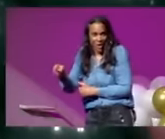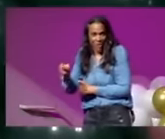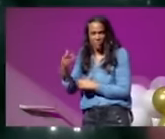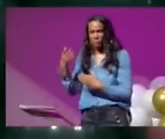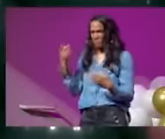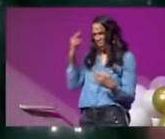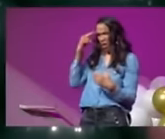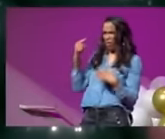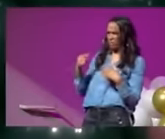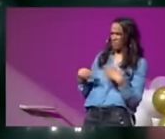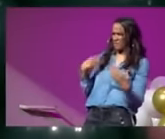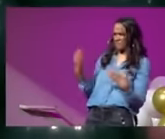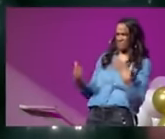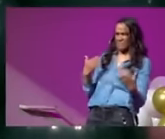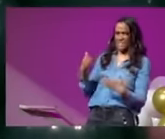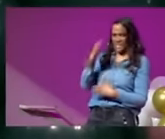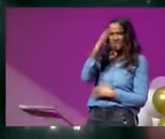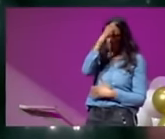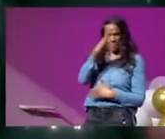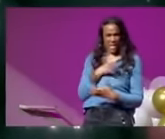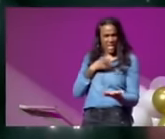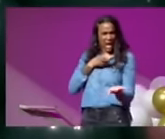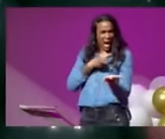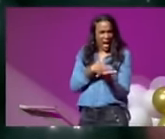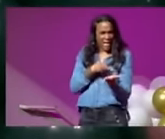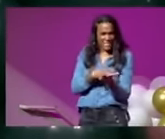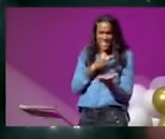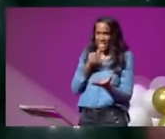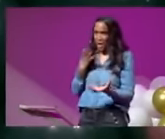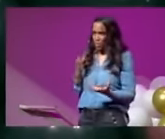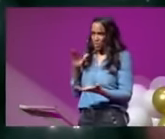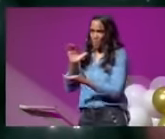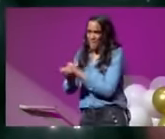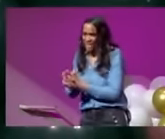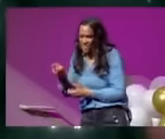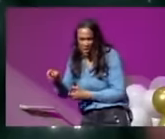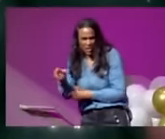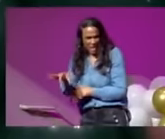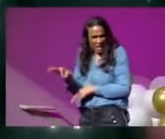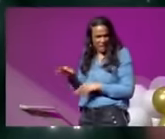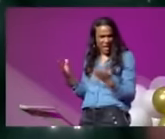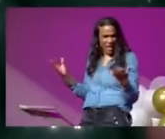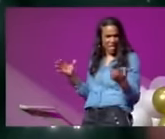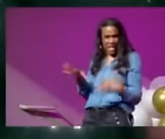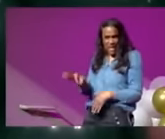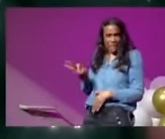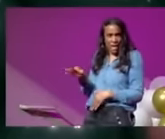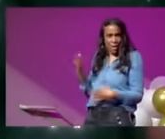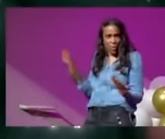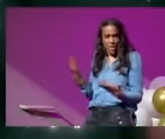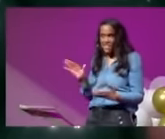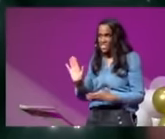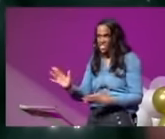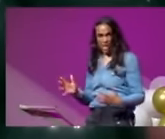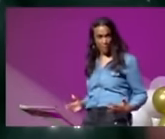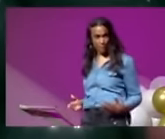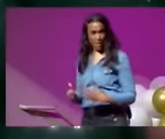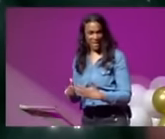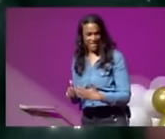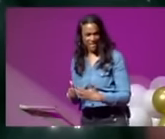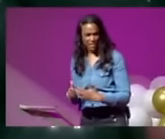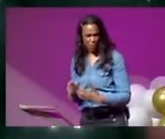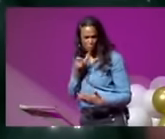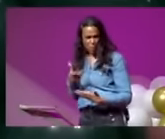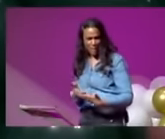the text says he's a man of integrity and his character counts. I like that right there, because when you